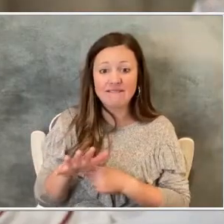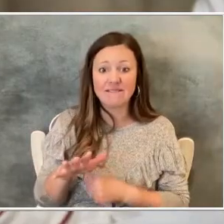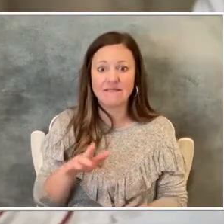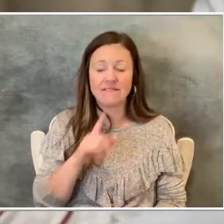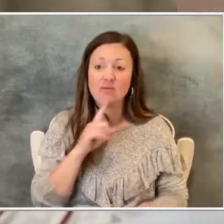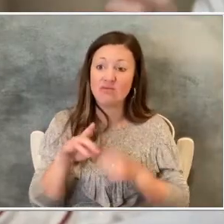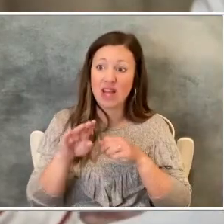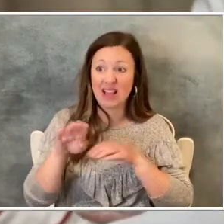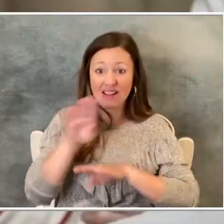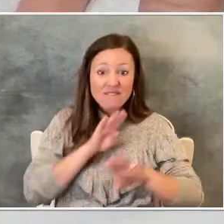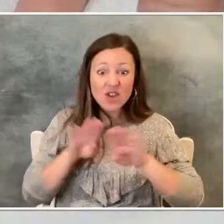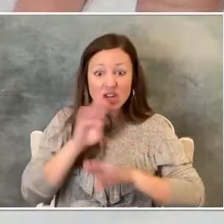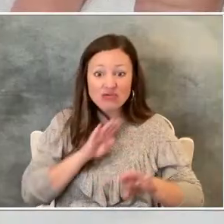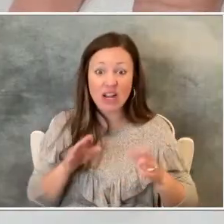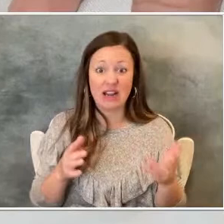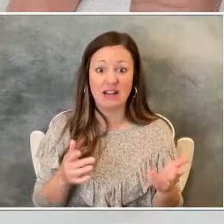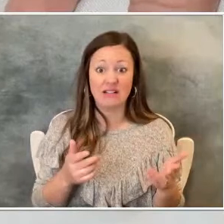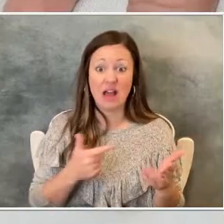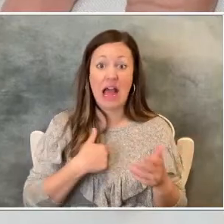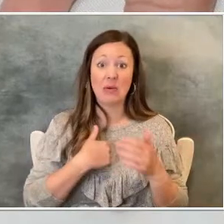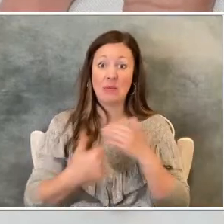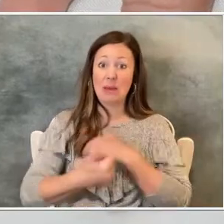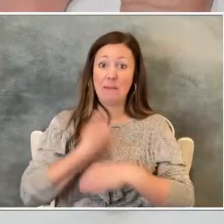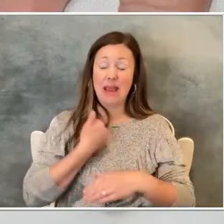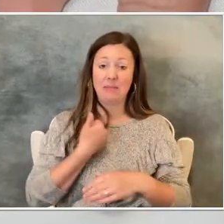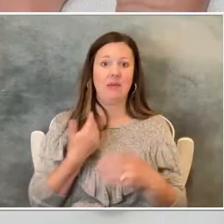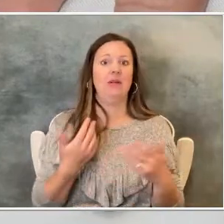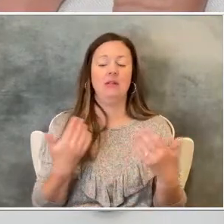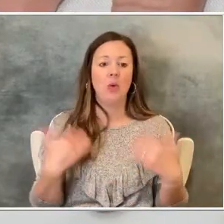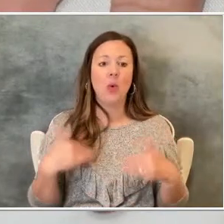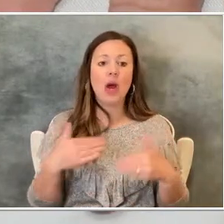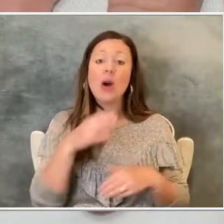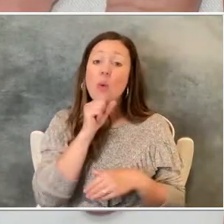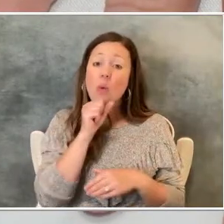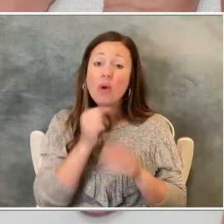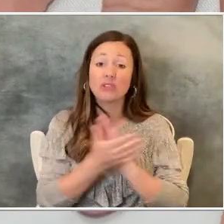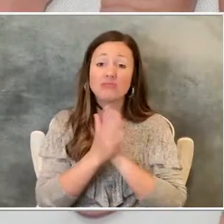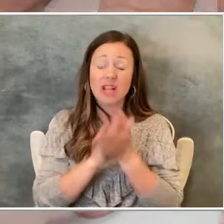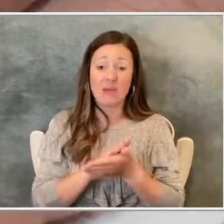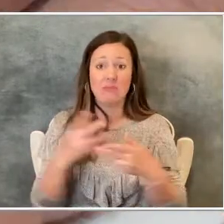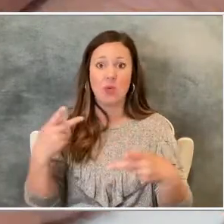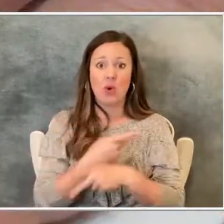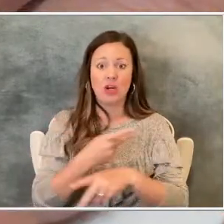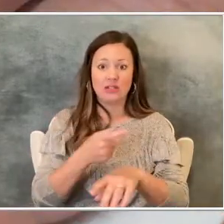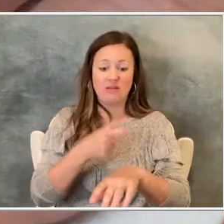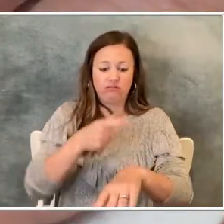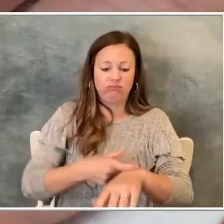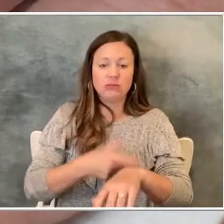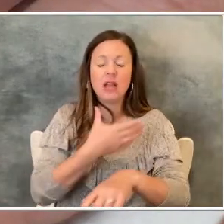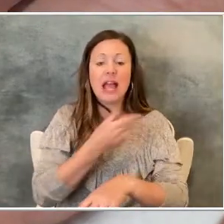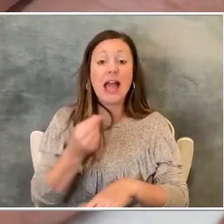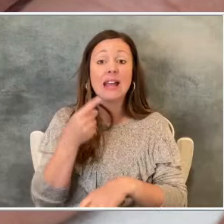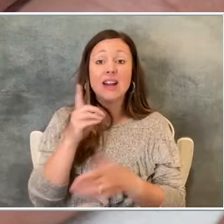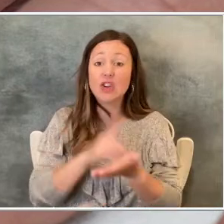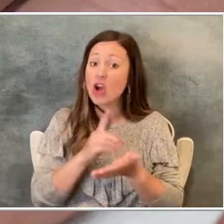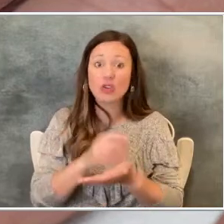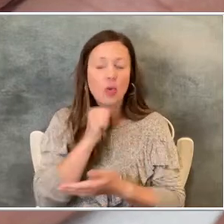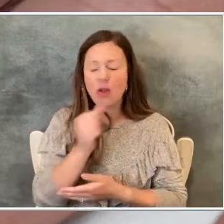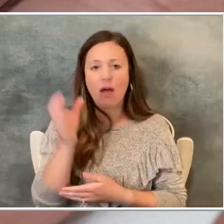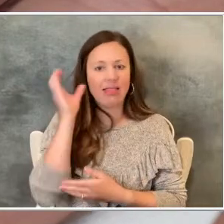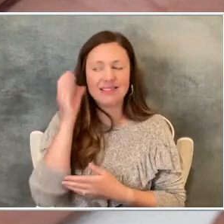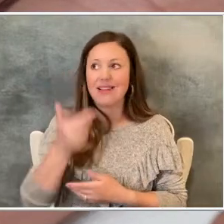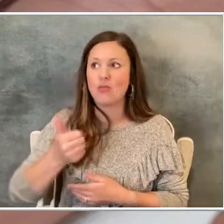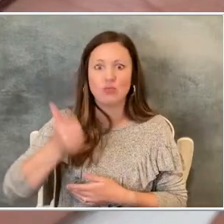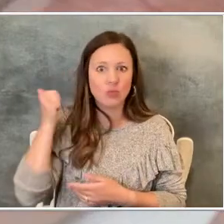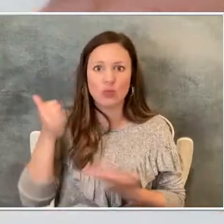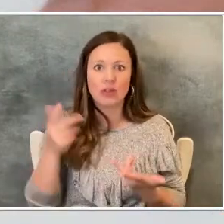I was being blamed. Over the years, the orange patches got worse, and still, she says, the doctors wouldn't listen. It honestly